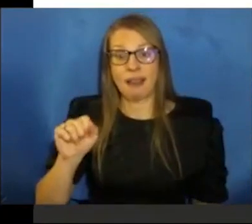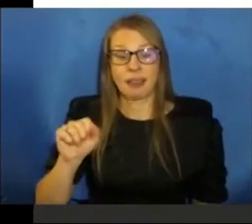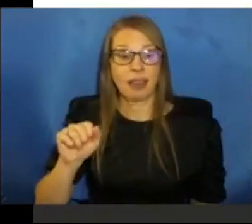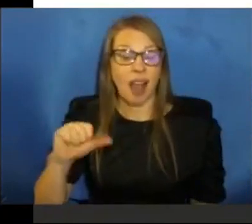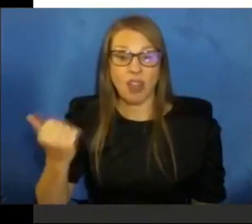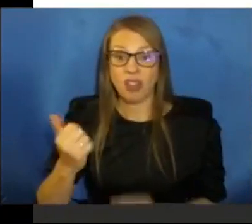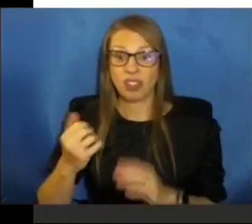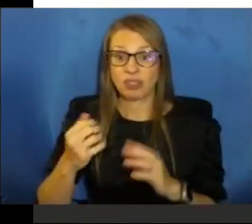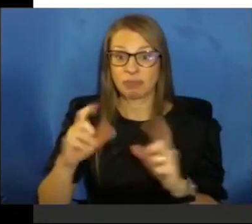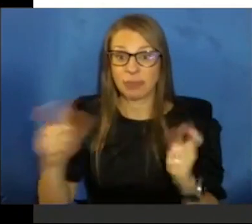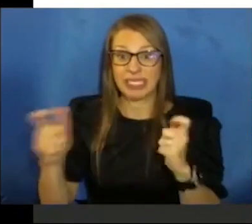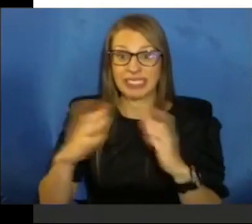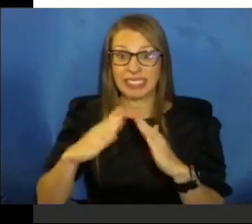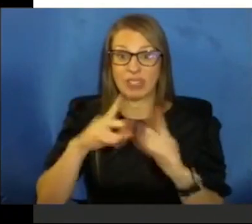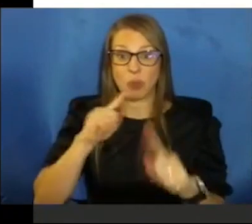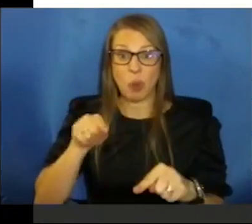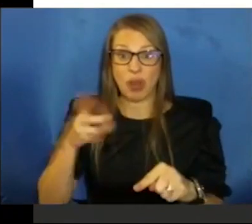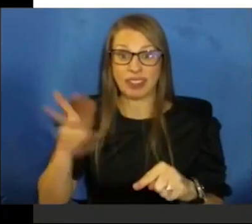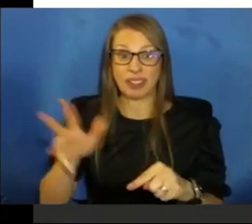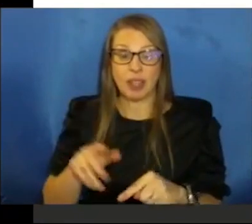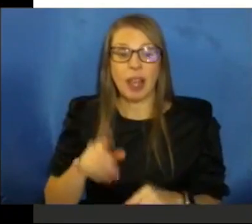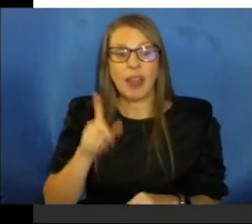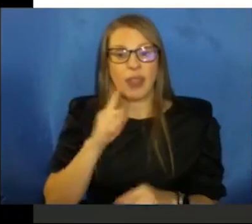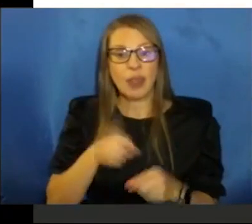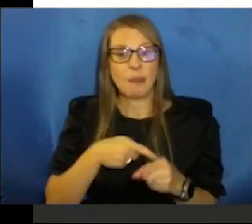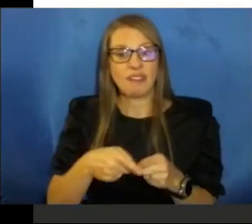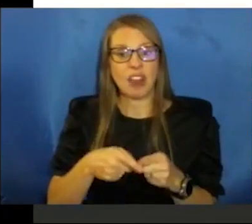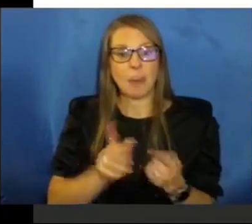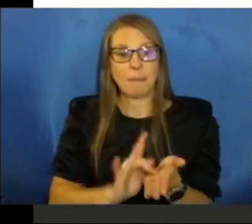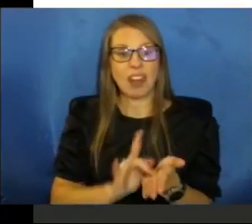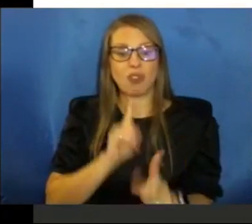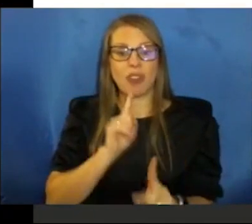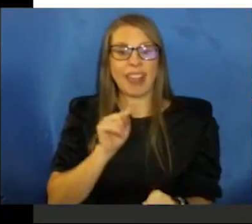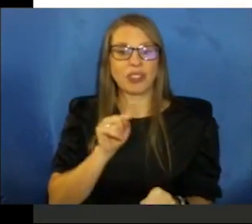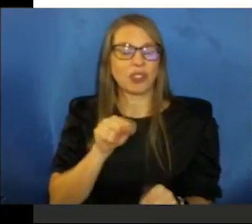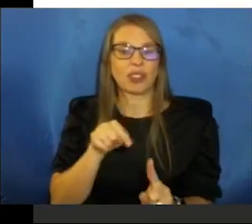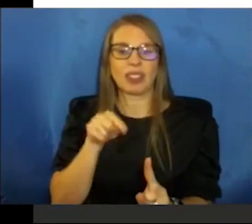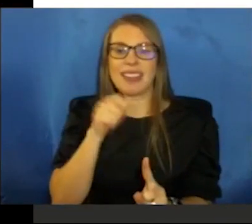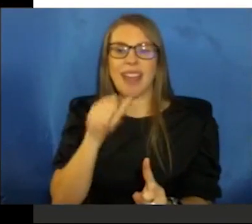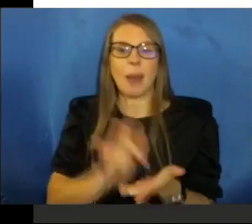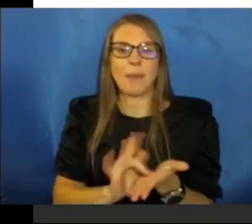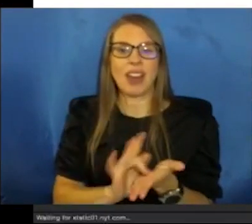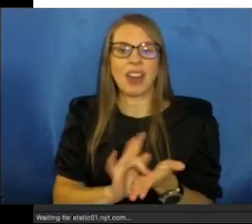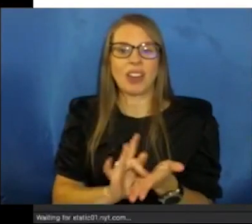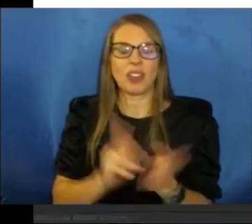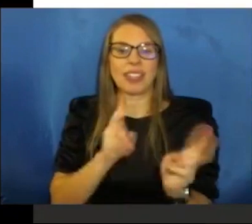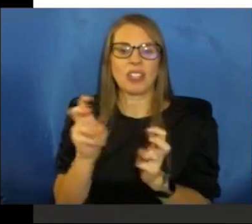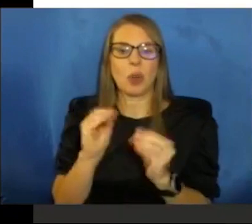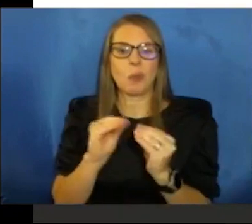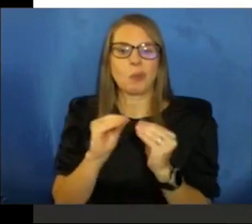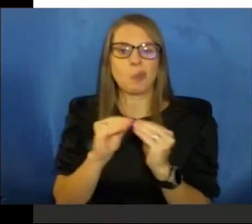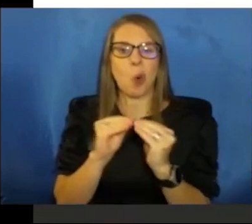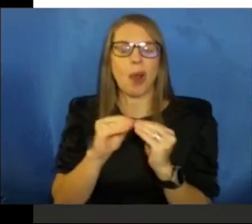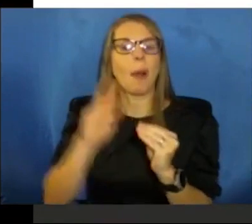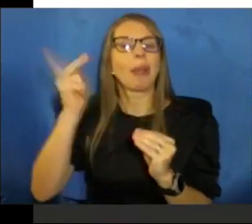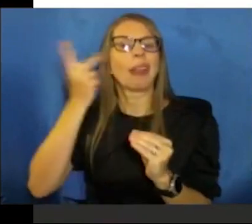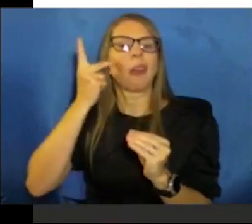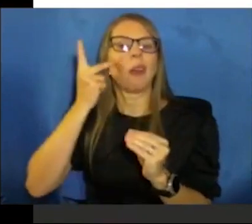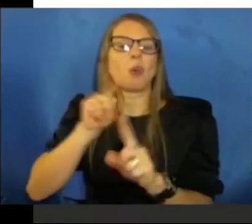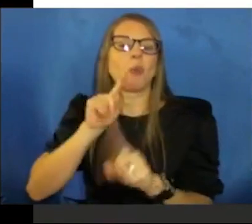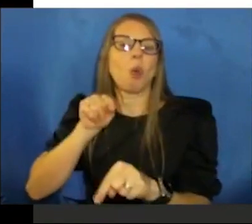so that's not a lot of counties in Nebraska. And so you're seeing primarily the metro areas like Lincoln and